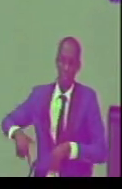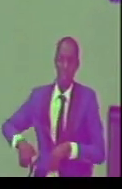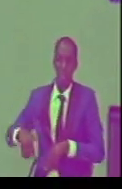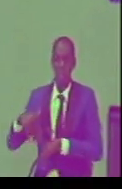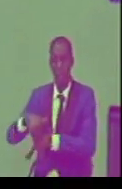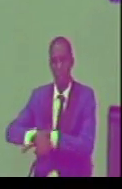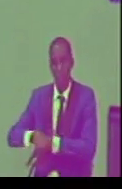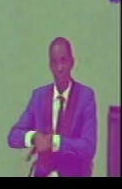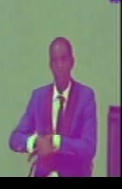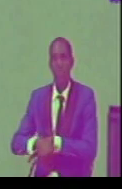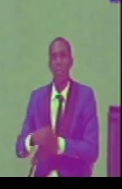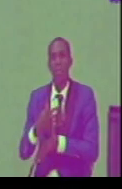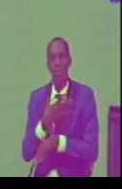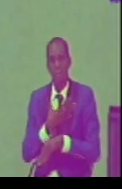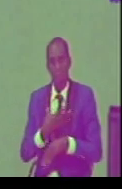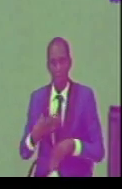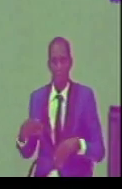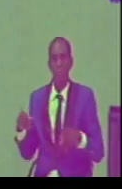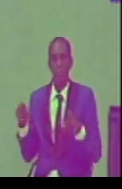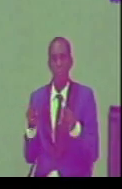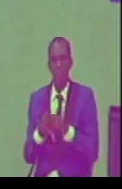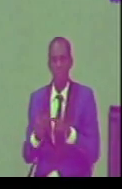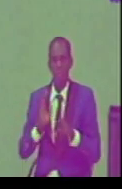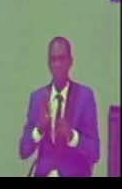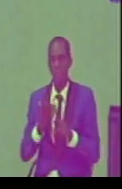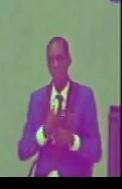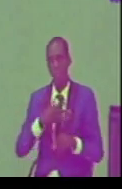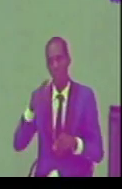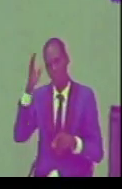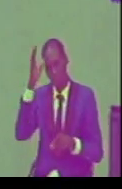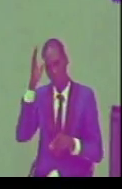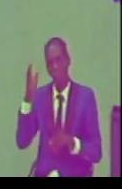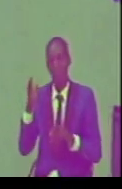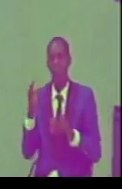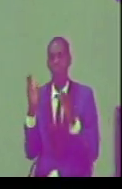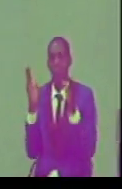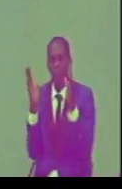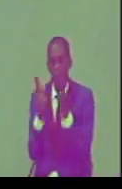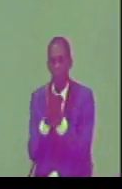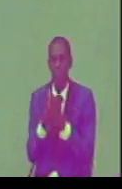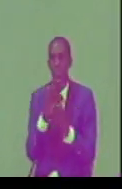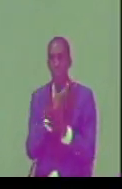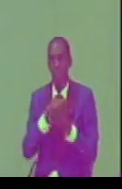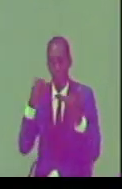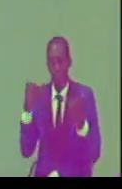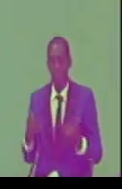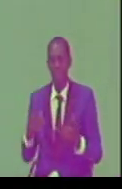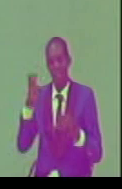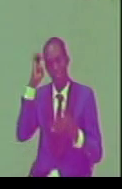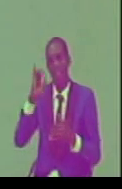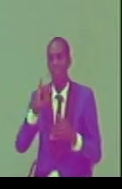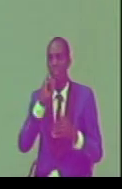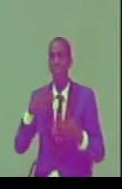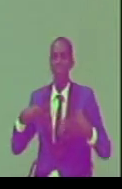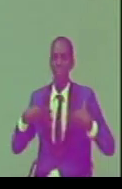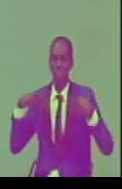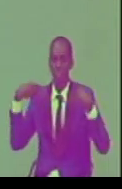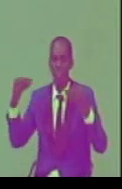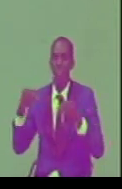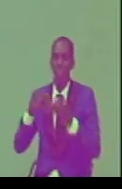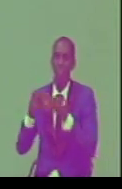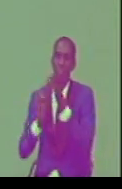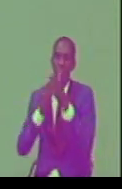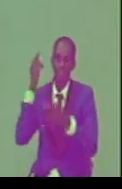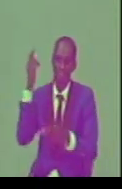late almost every time. But today, because our daddy actually prayed for those with ulcer first time, Father, I